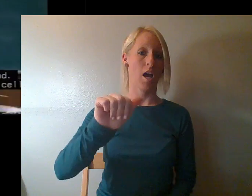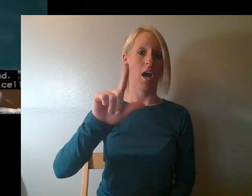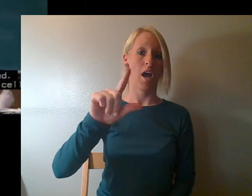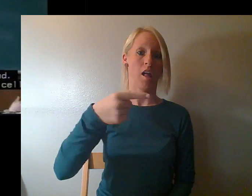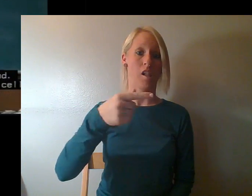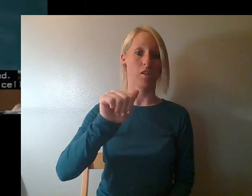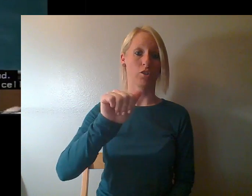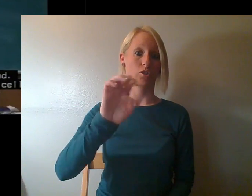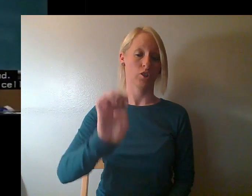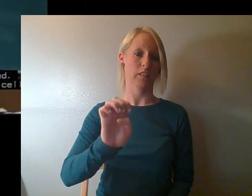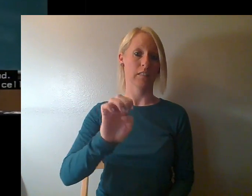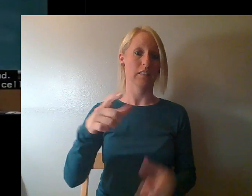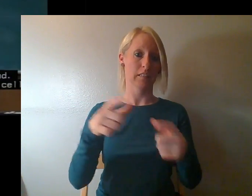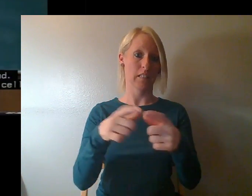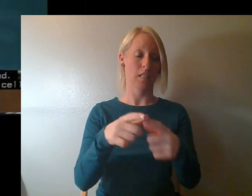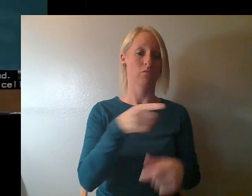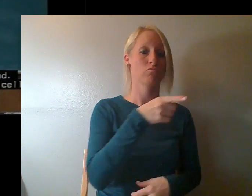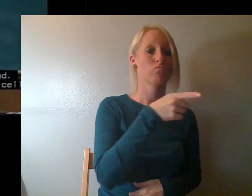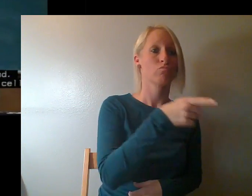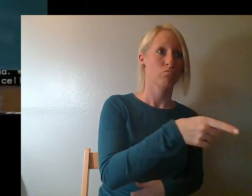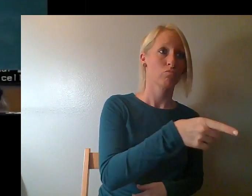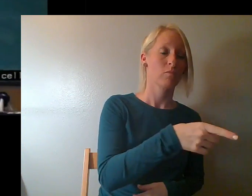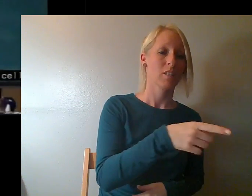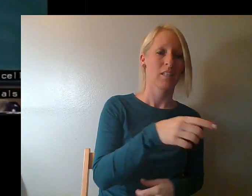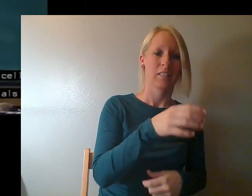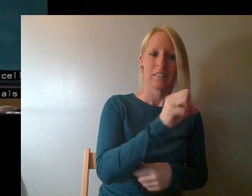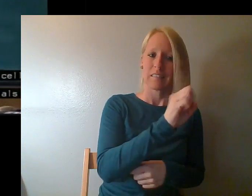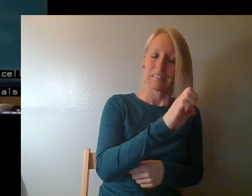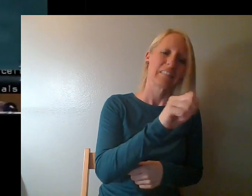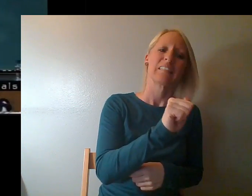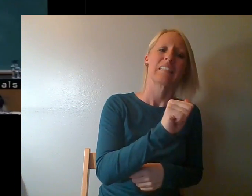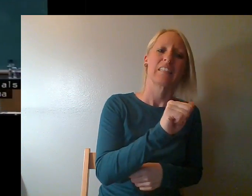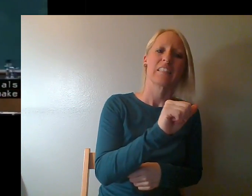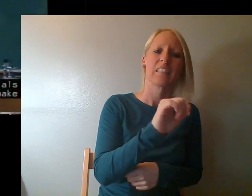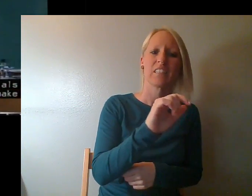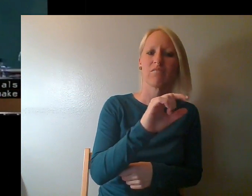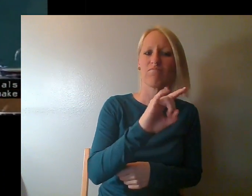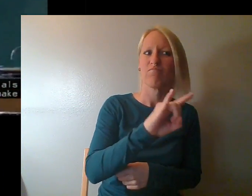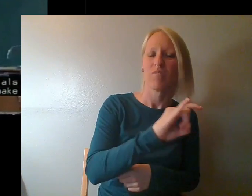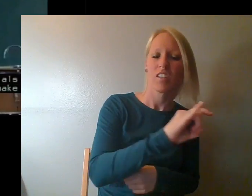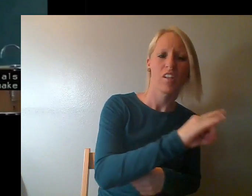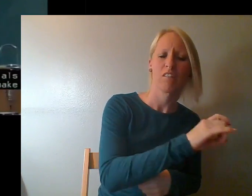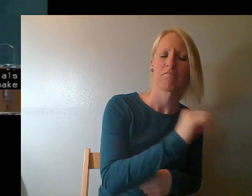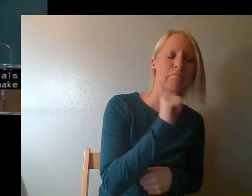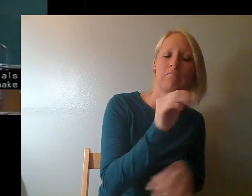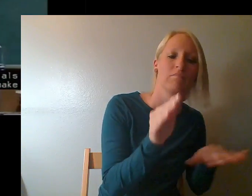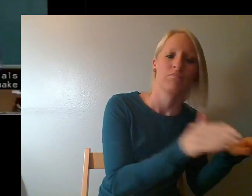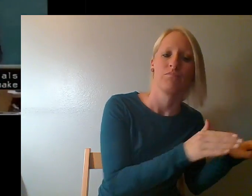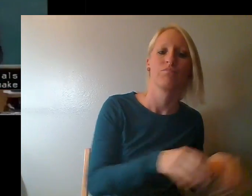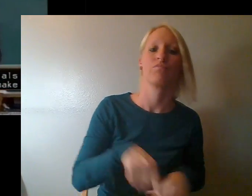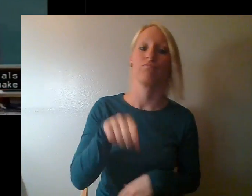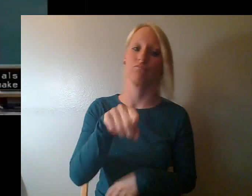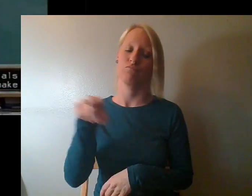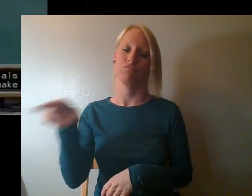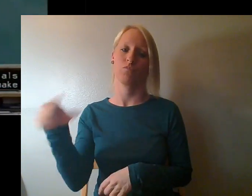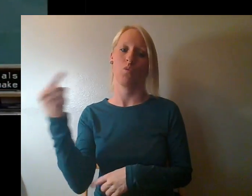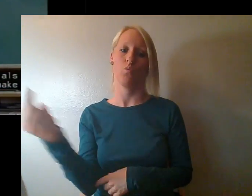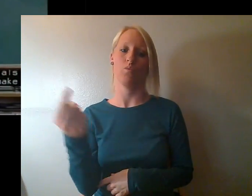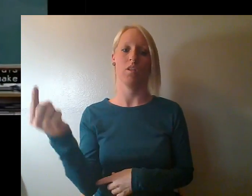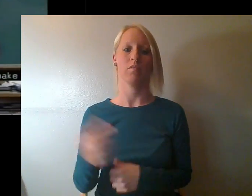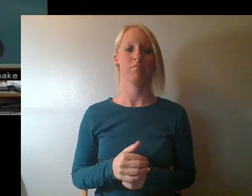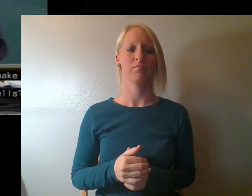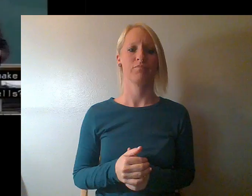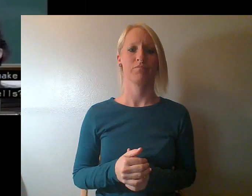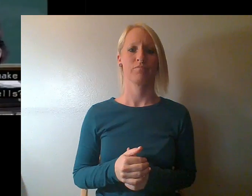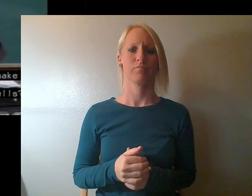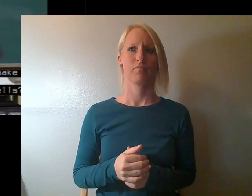cells. All right, and what are the raw materials that chloroplasts need to make their food? To make the